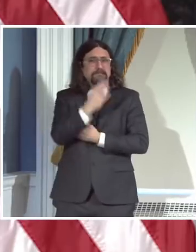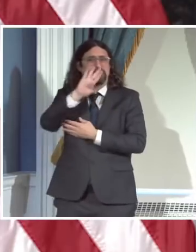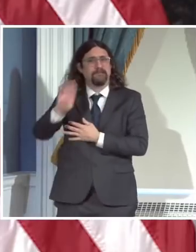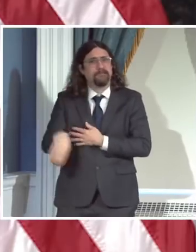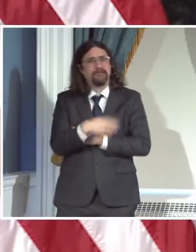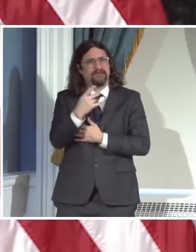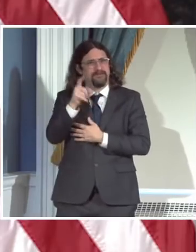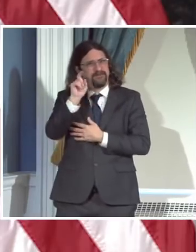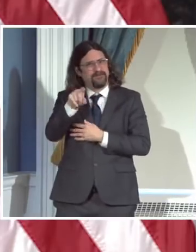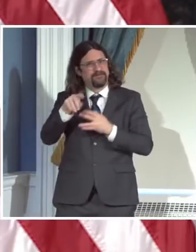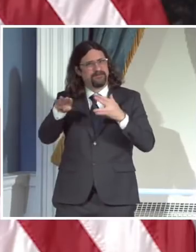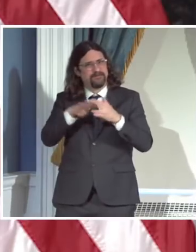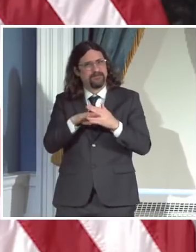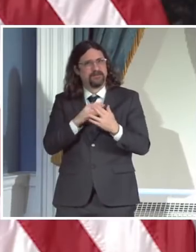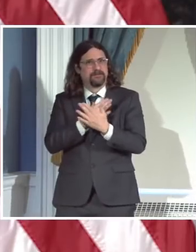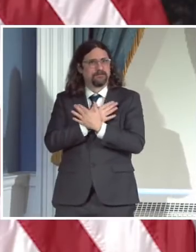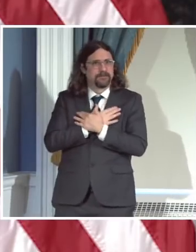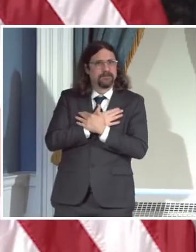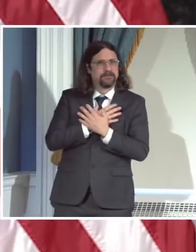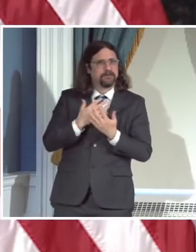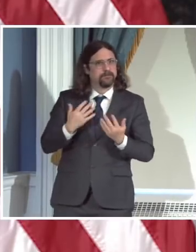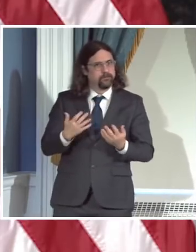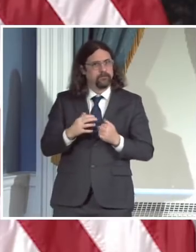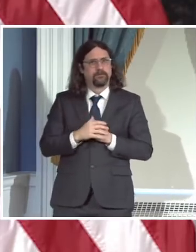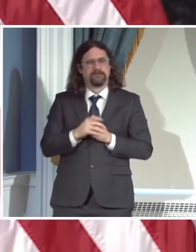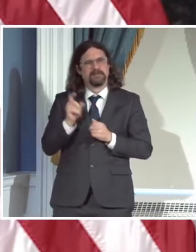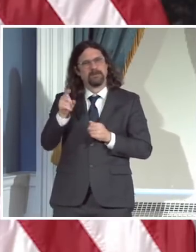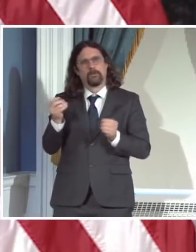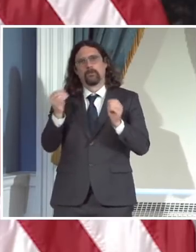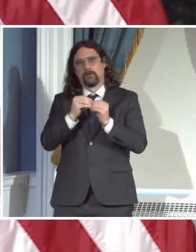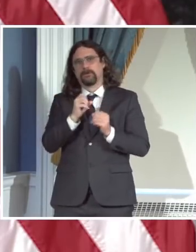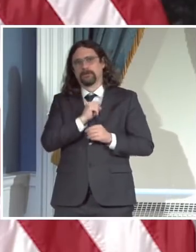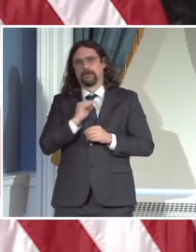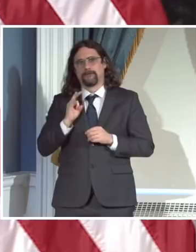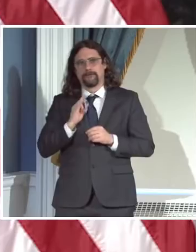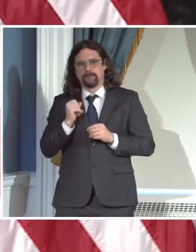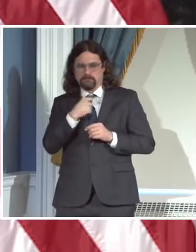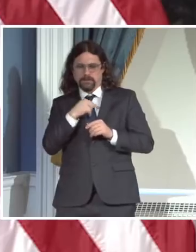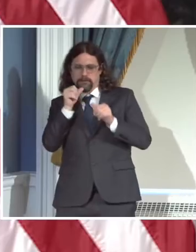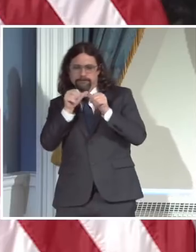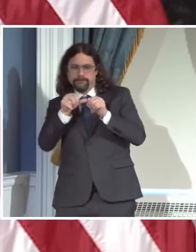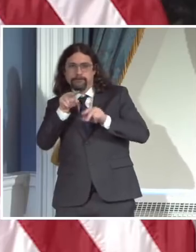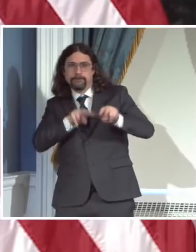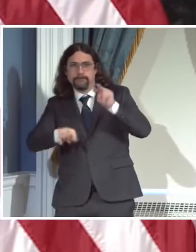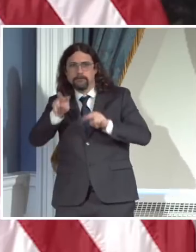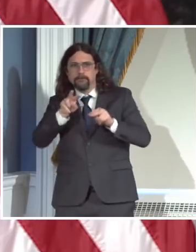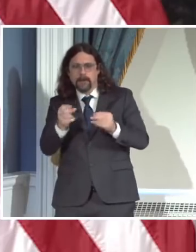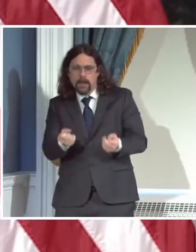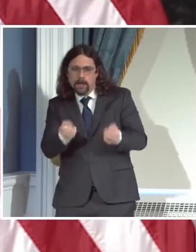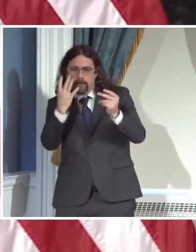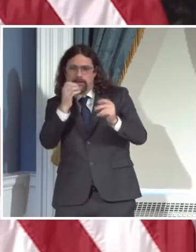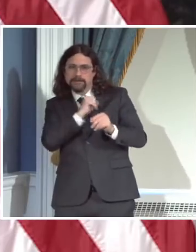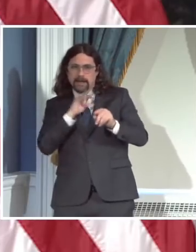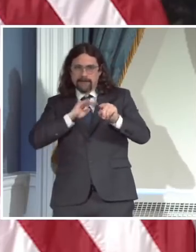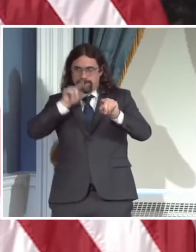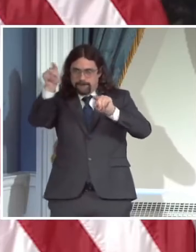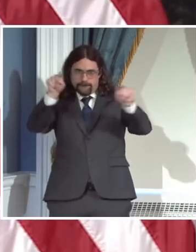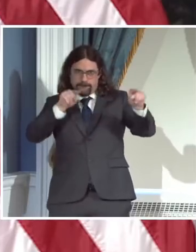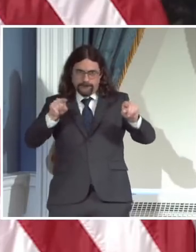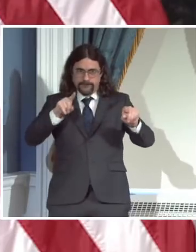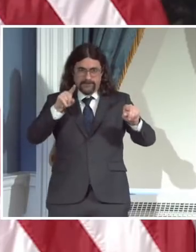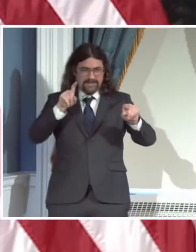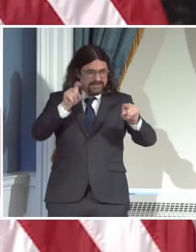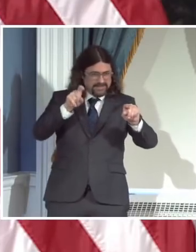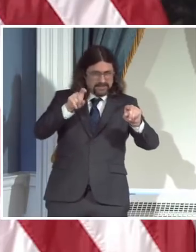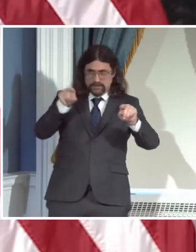some downtime so they can finally recover from everything they've been doing, and then they can get back into this battle. So we'll keep